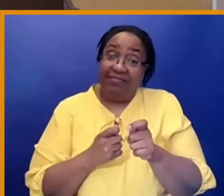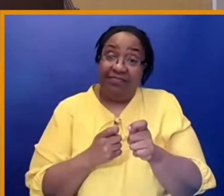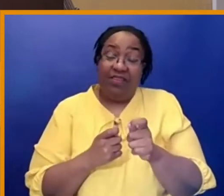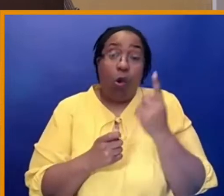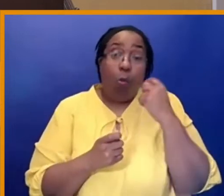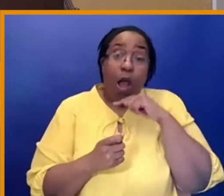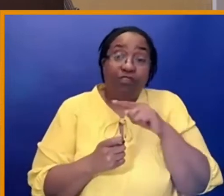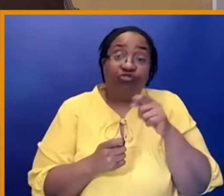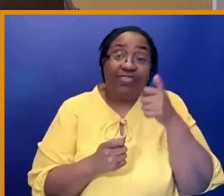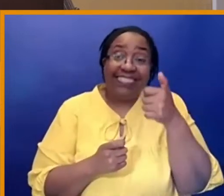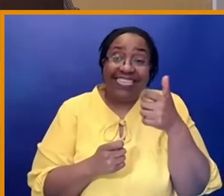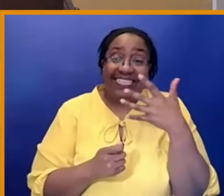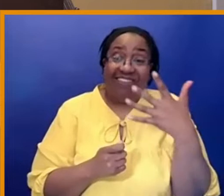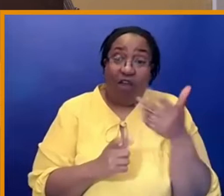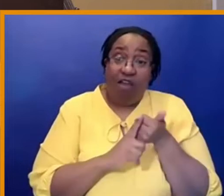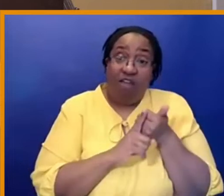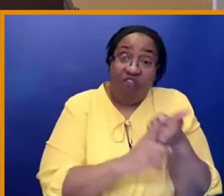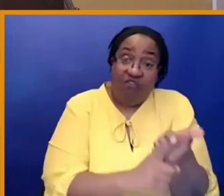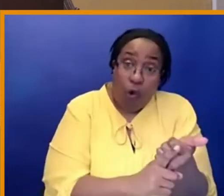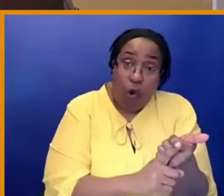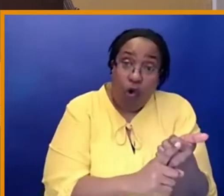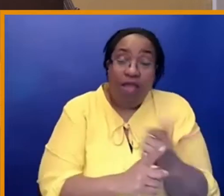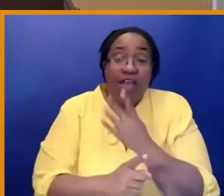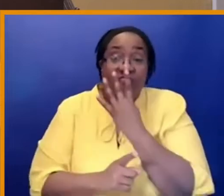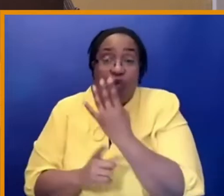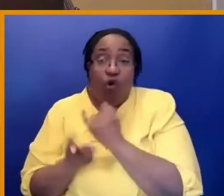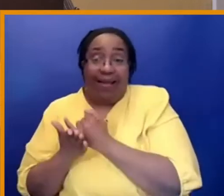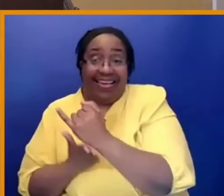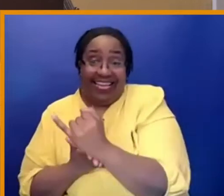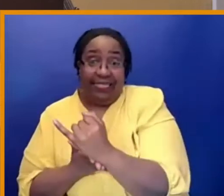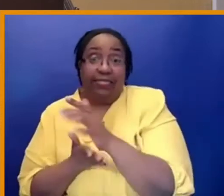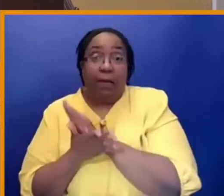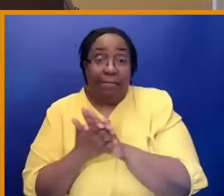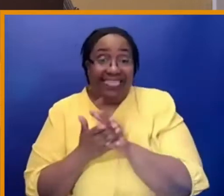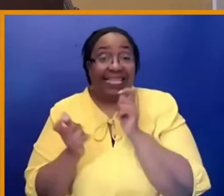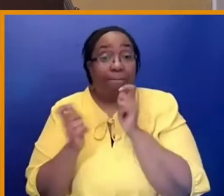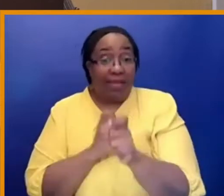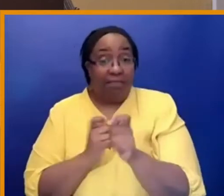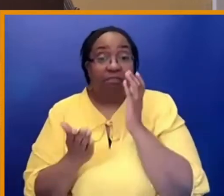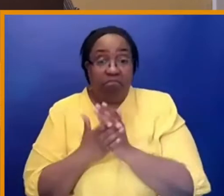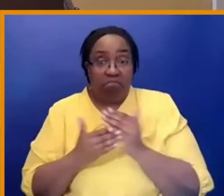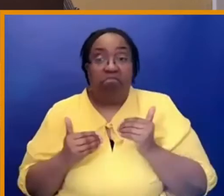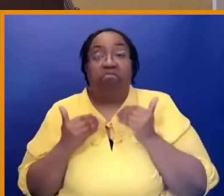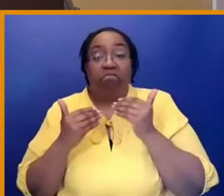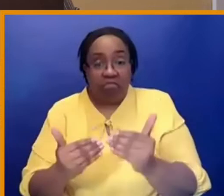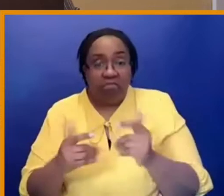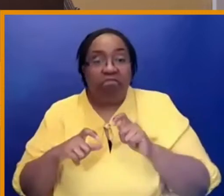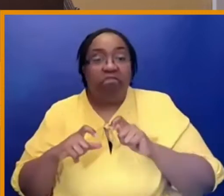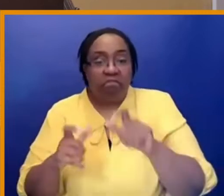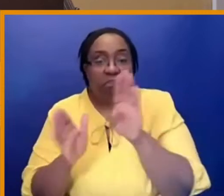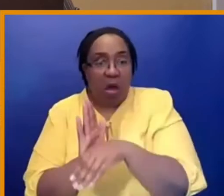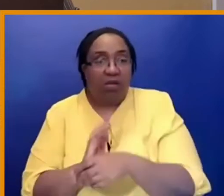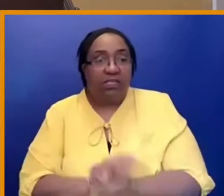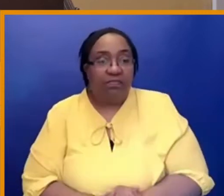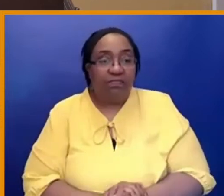165 votes for and 4 against. So that amendment is clearly carried. And we'll now move to a vote on